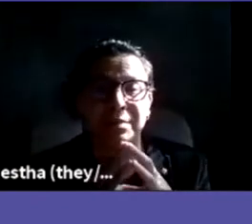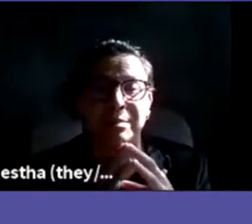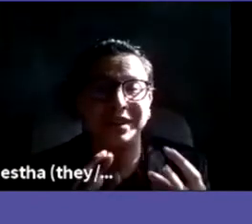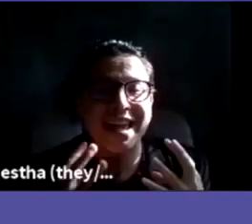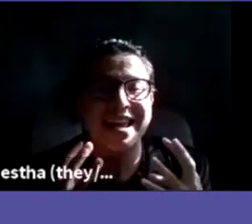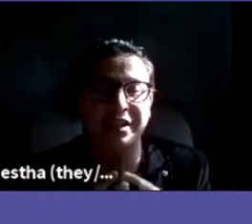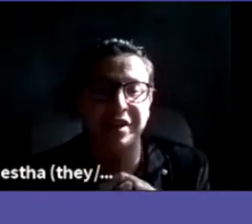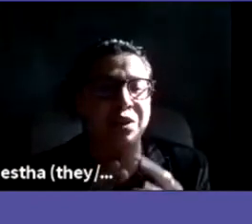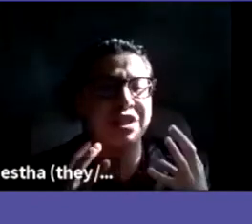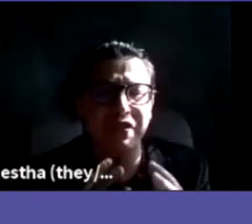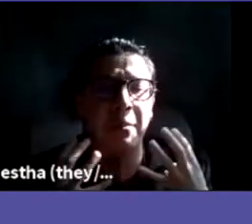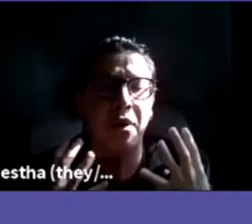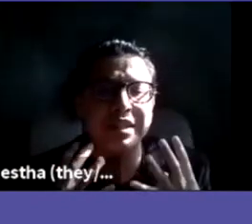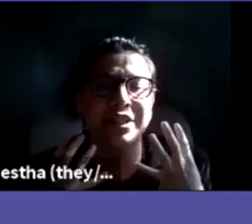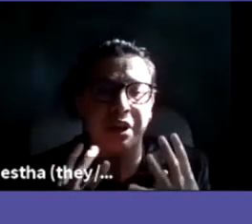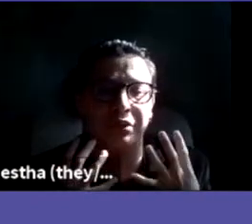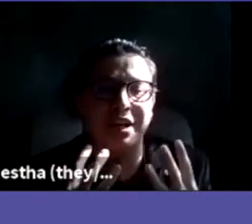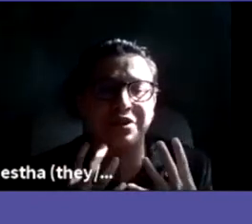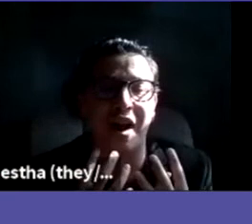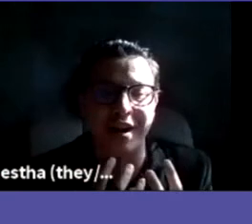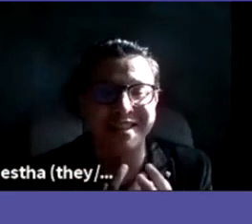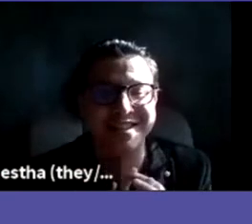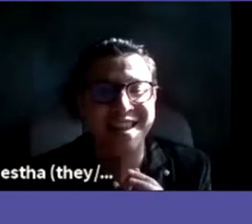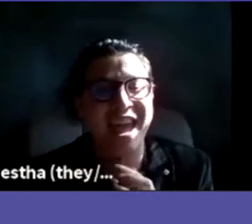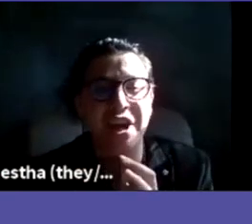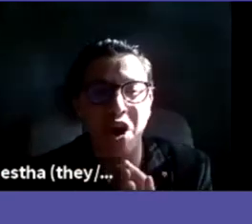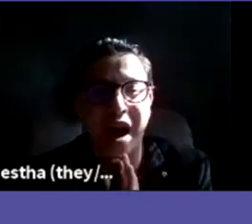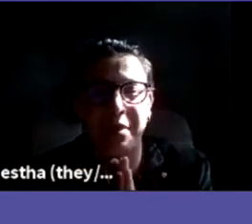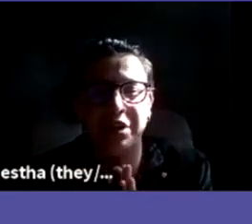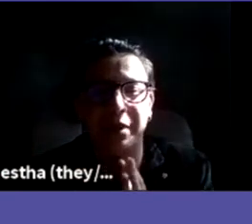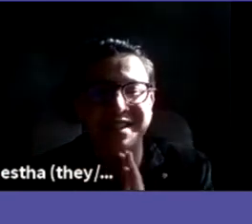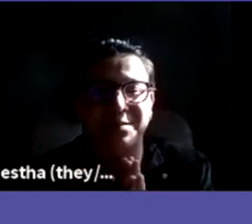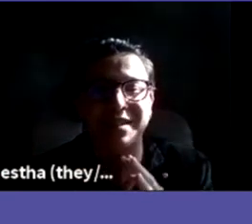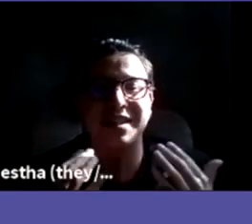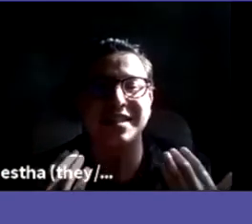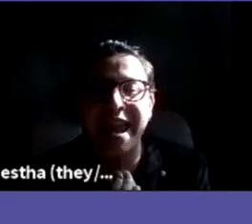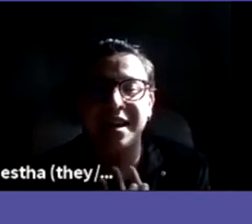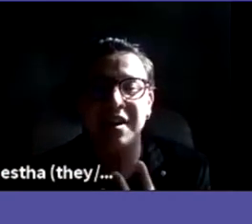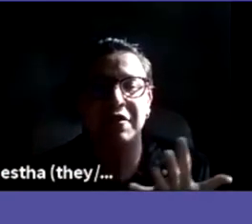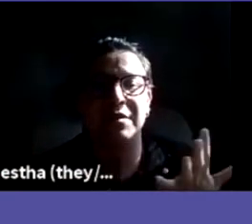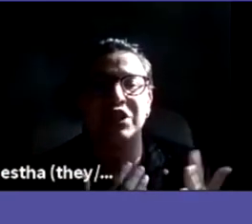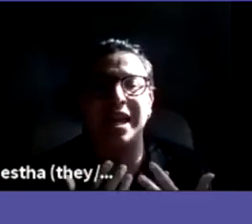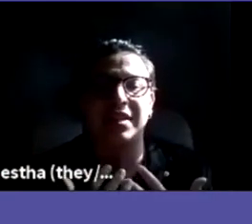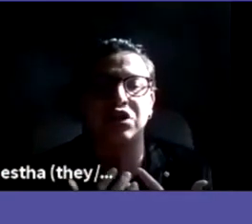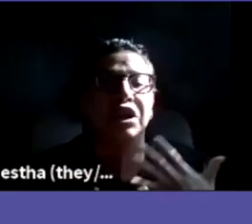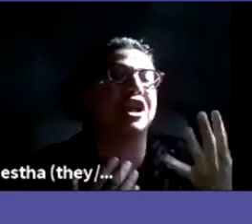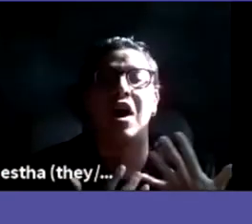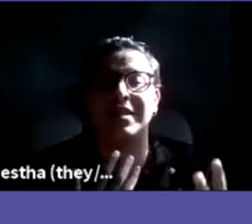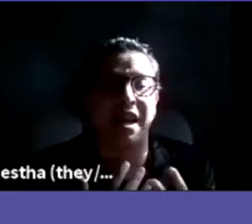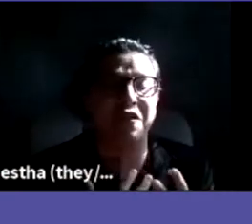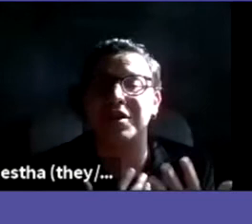Adults play series, we serve a multi-generational audience and know how much participants can take from the chance to